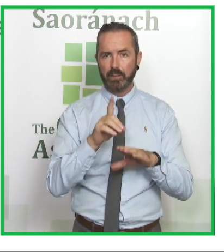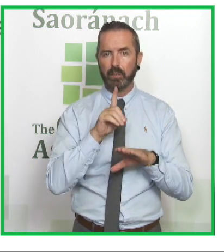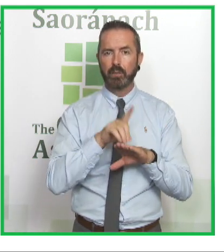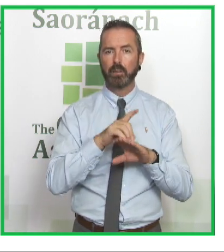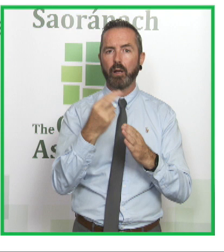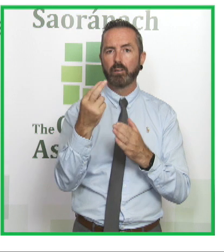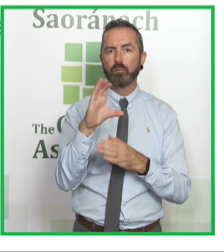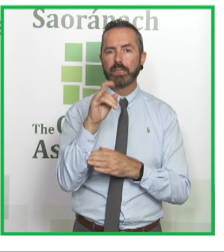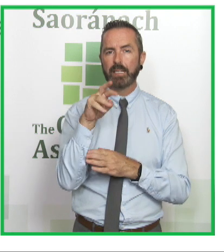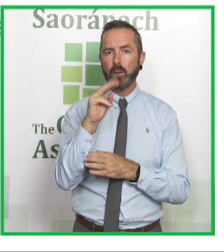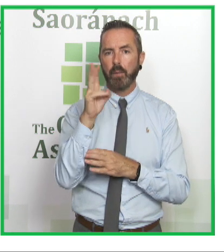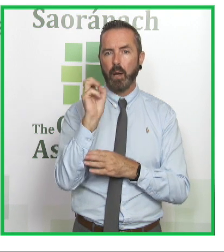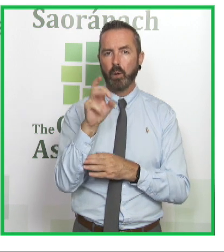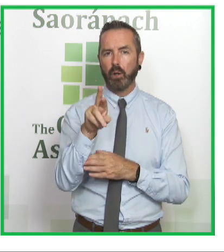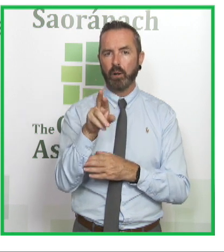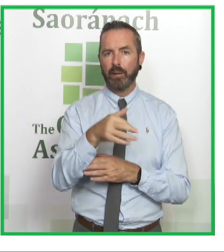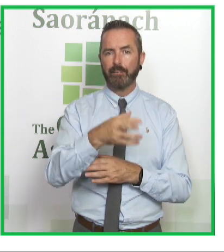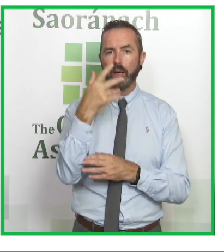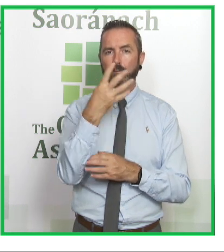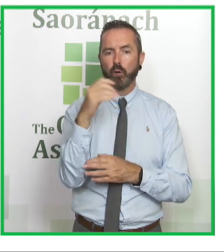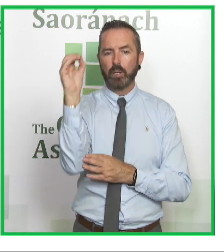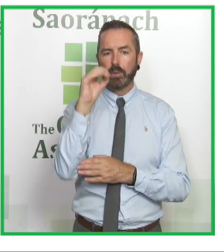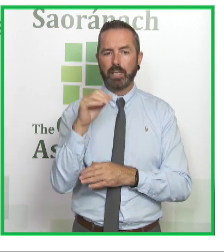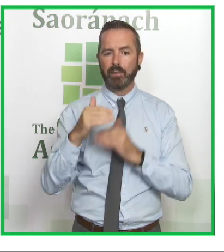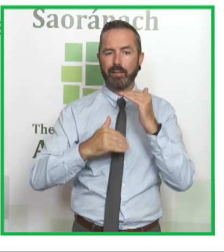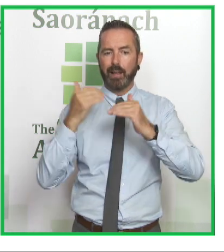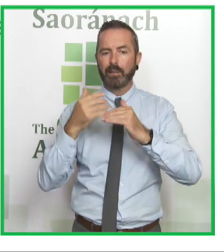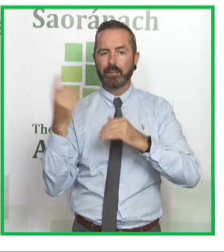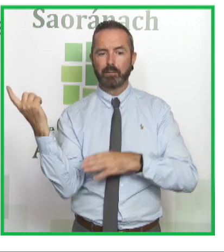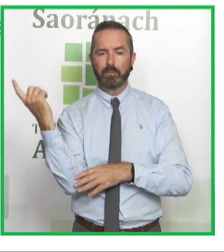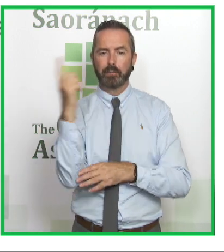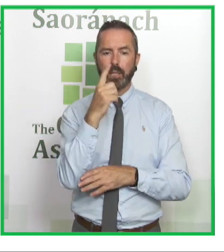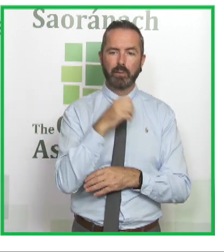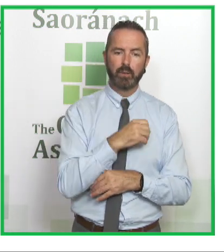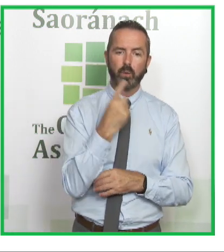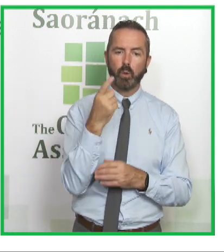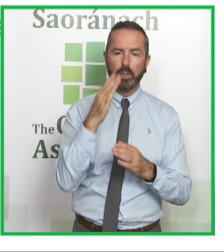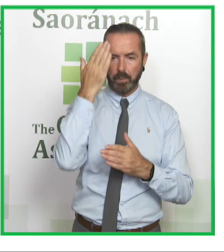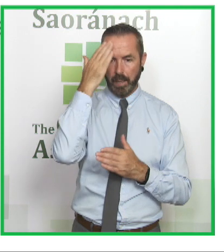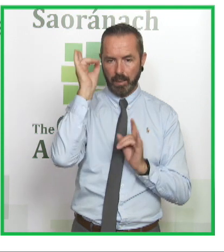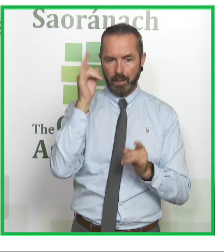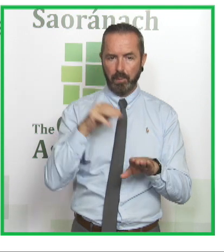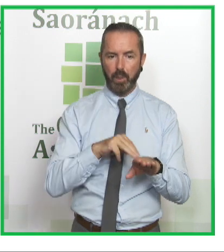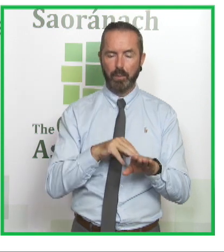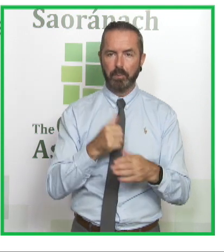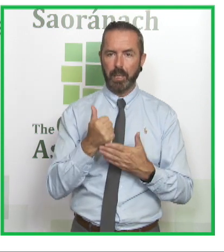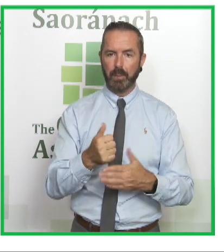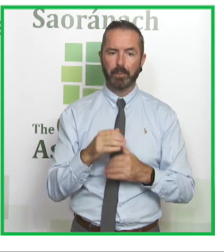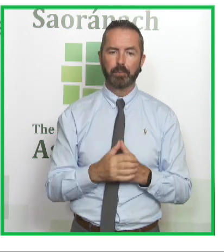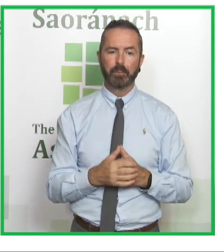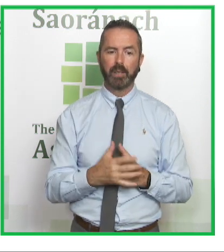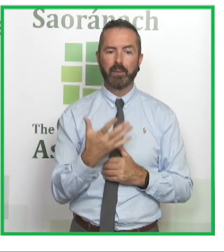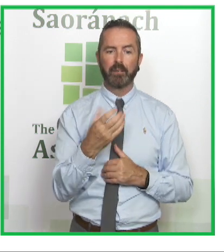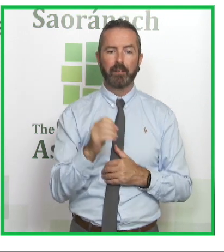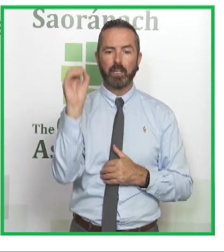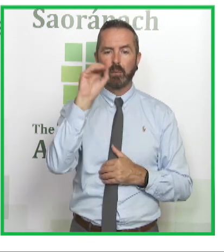Power found that 40% of adults on probation supervision presented with symptoms of at least one mental health problem. 50% of